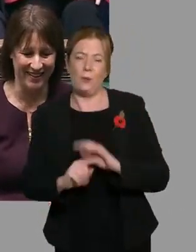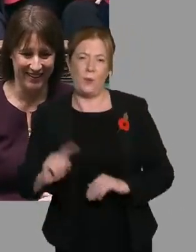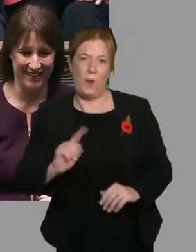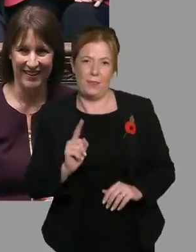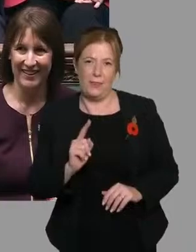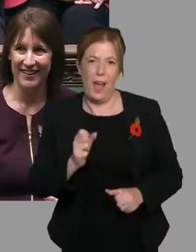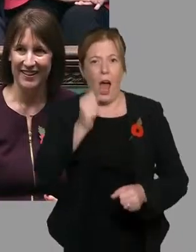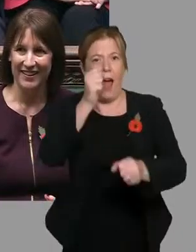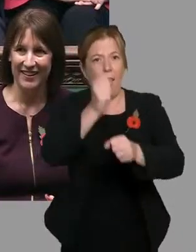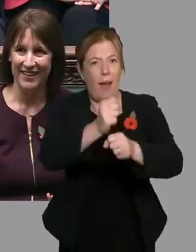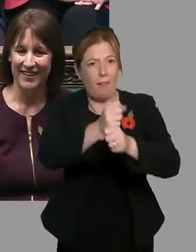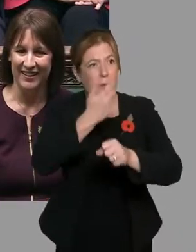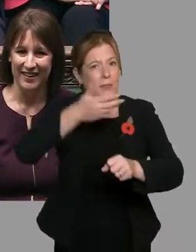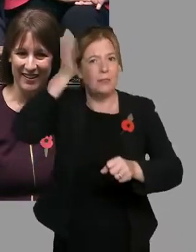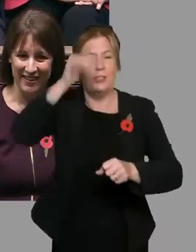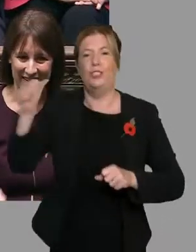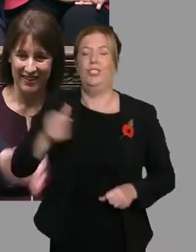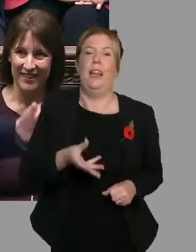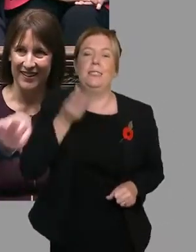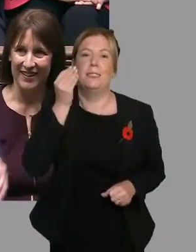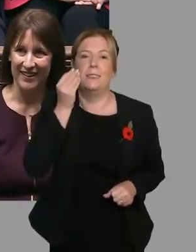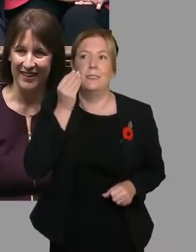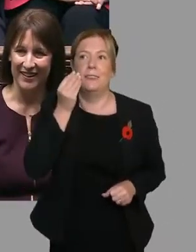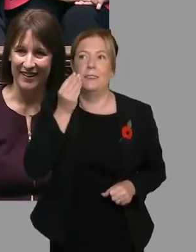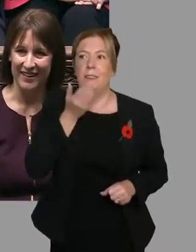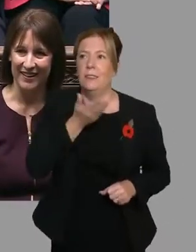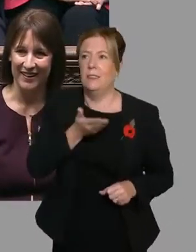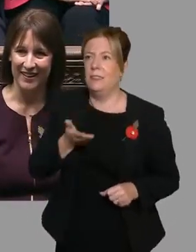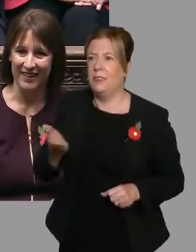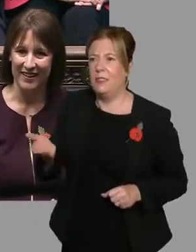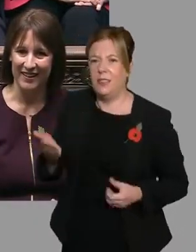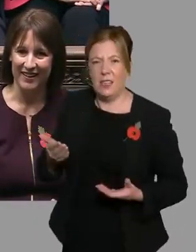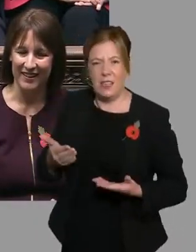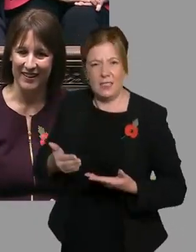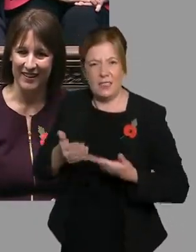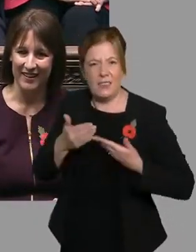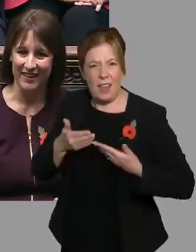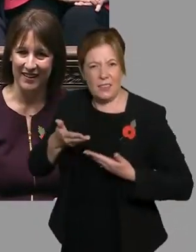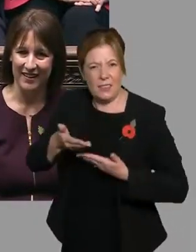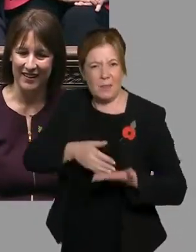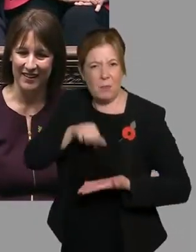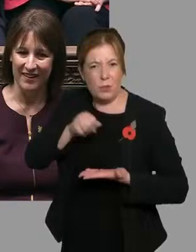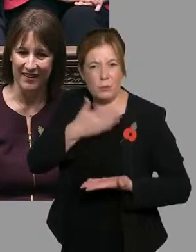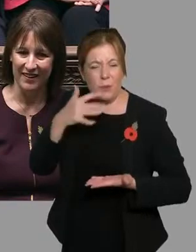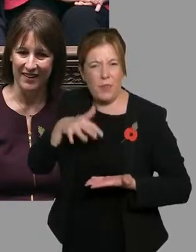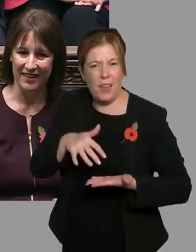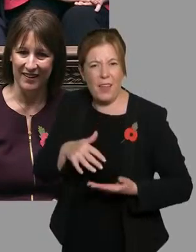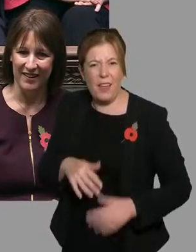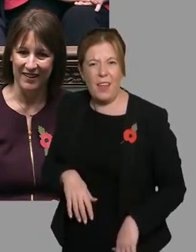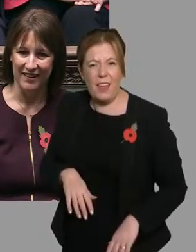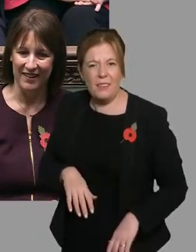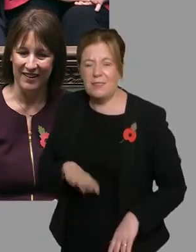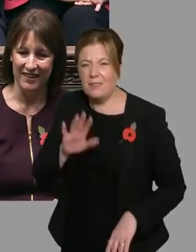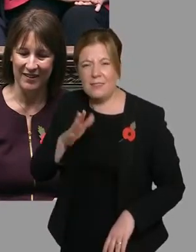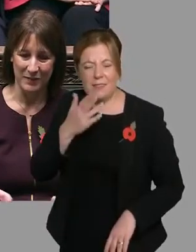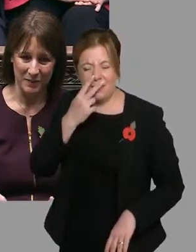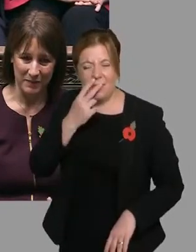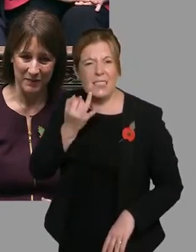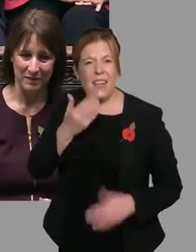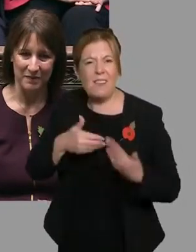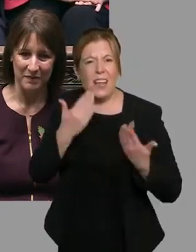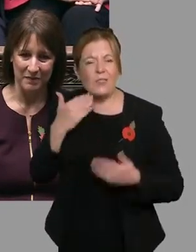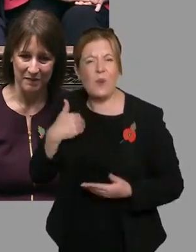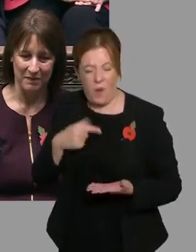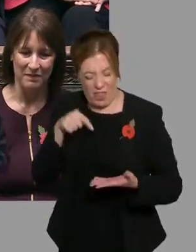just said that defence wasn't mentioned in the budget. It was 7 days ago that it was absolutely clear and central to the budget, as